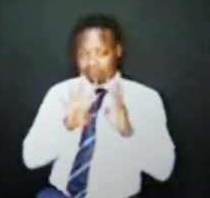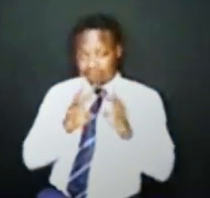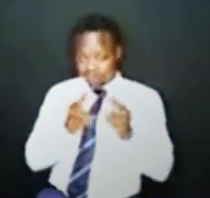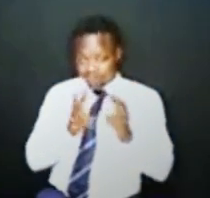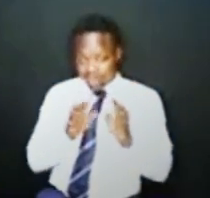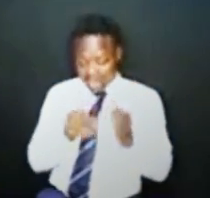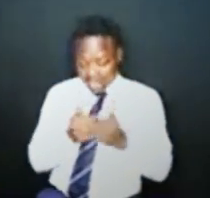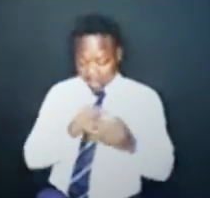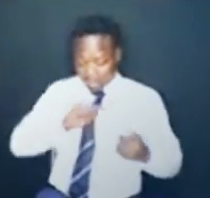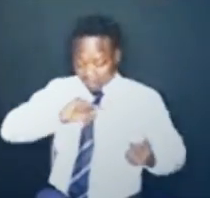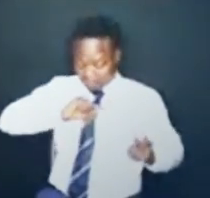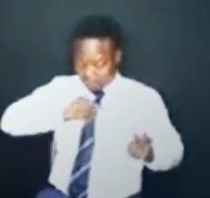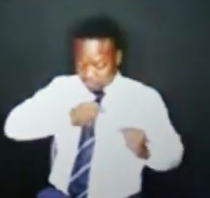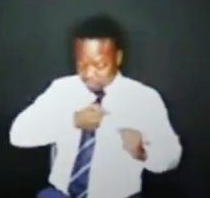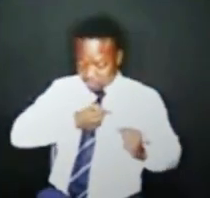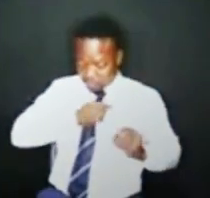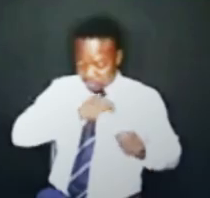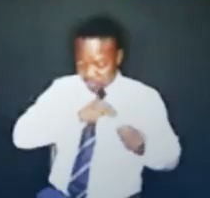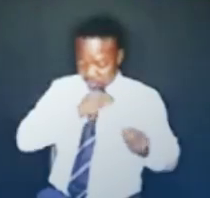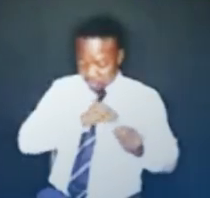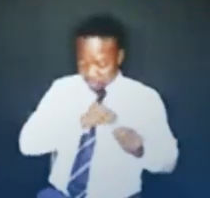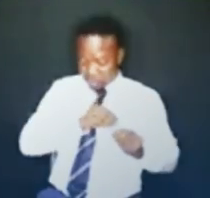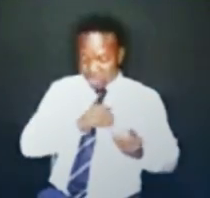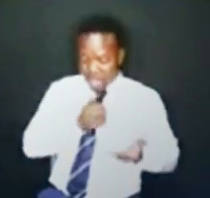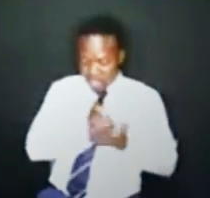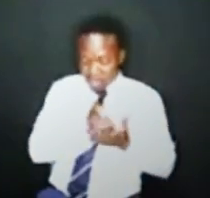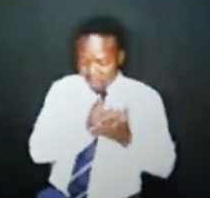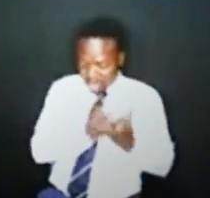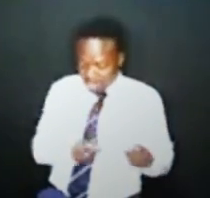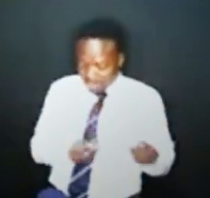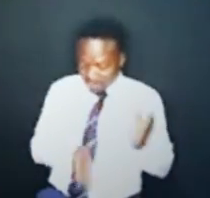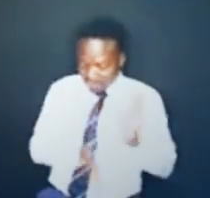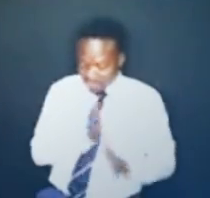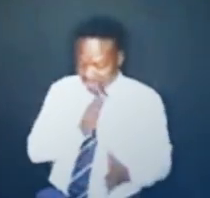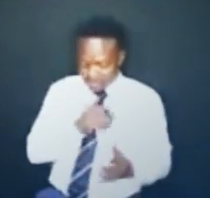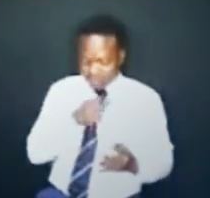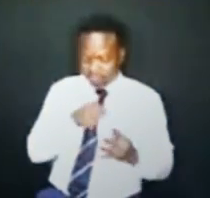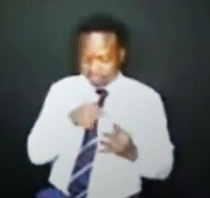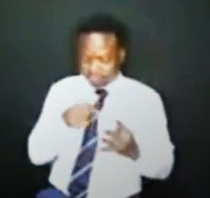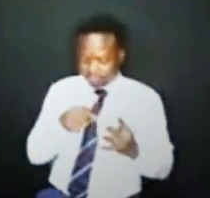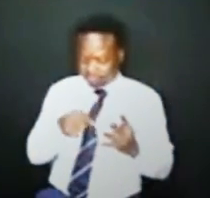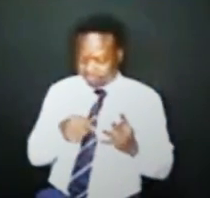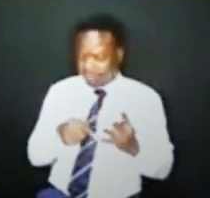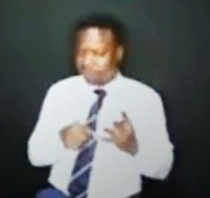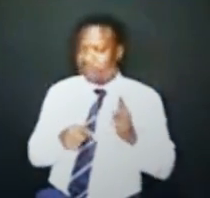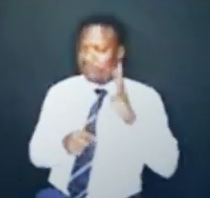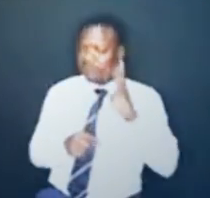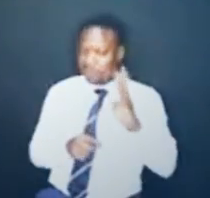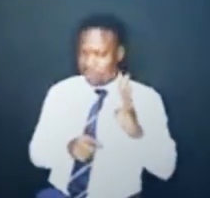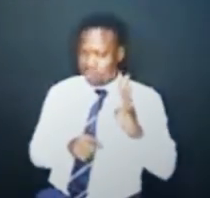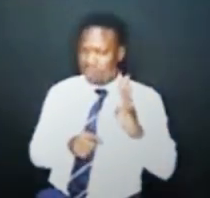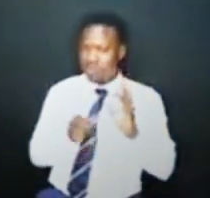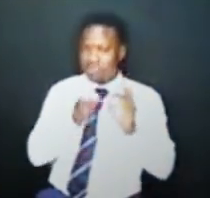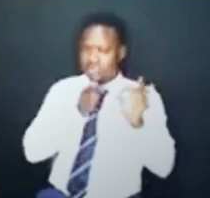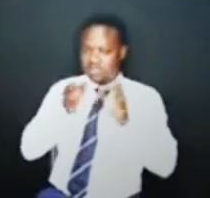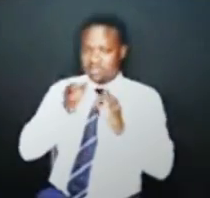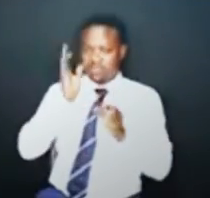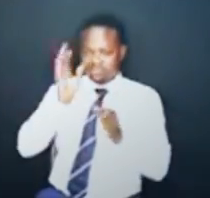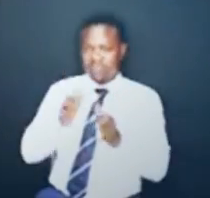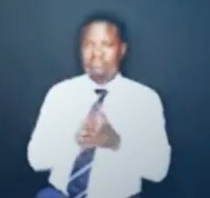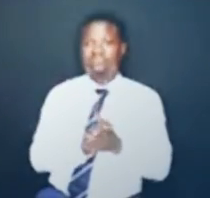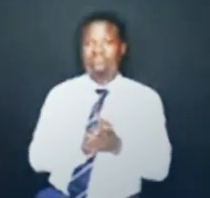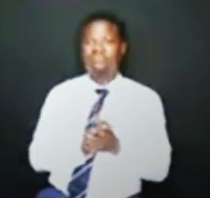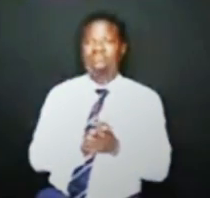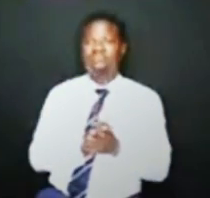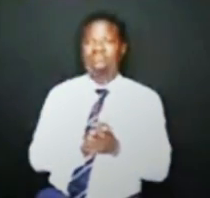bitterness. Kena nyumre se medisi ha mechira obeye akwan wodo nan anipa if the yaudi ediesi. So I could only